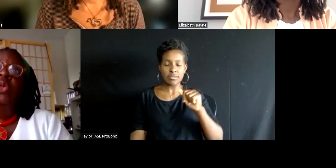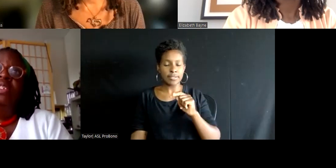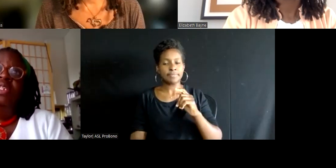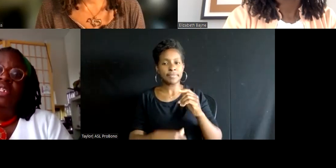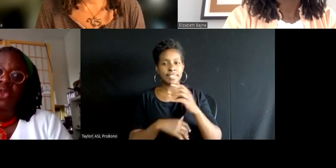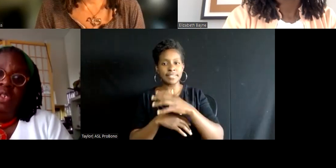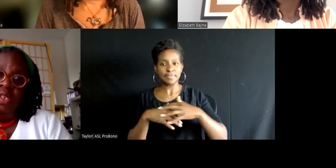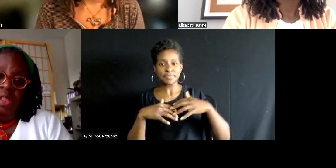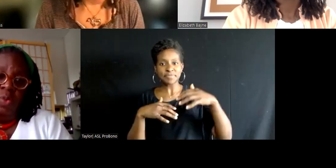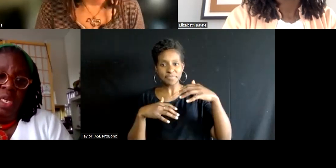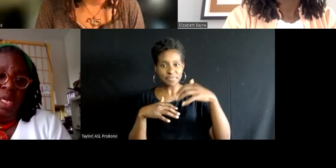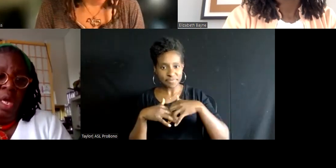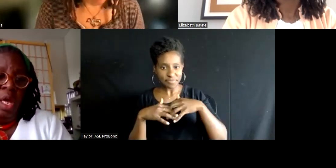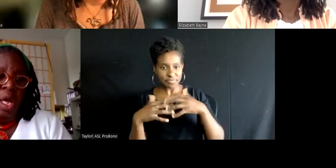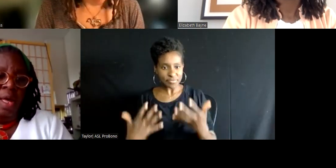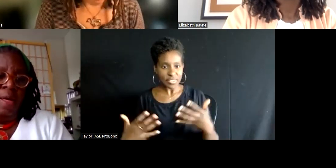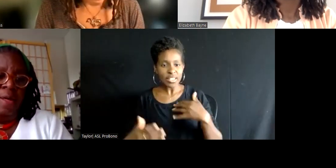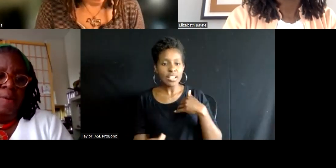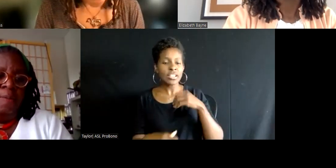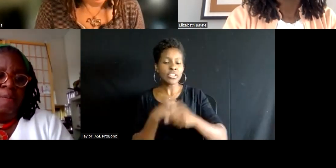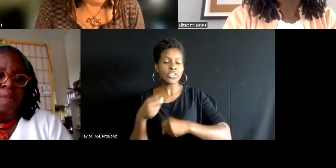year, in 2023,